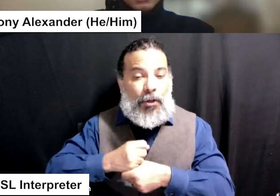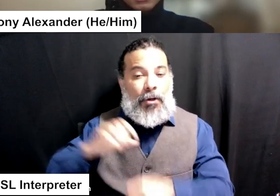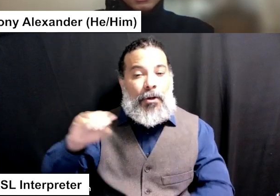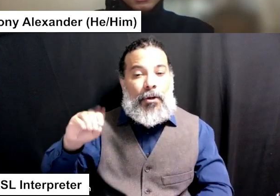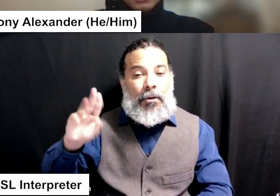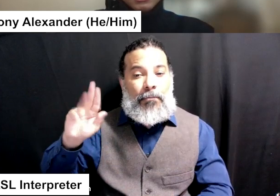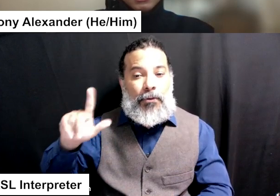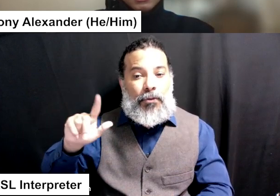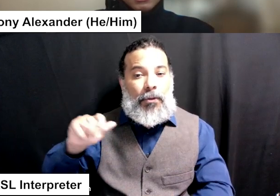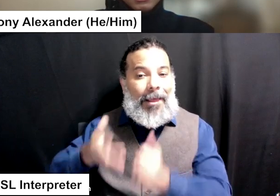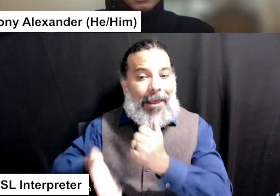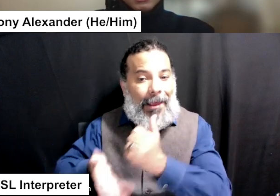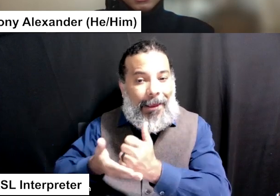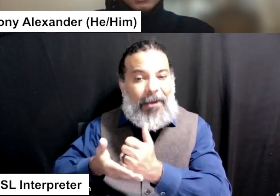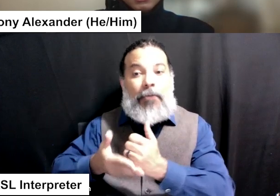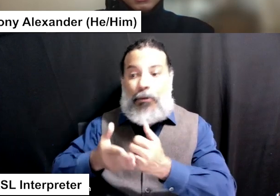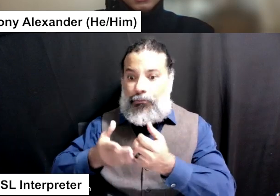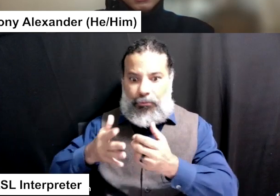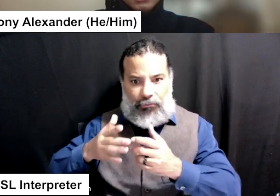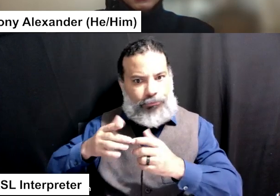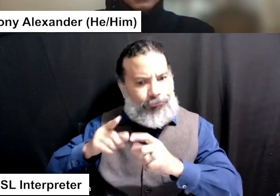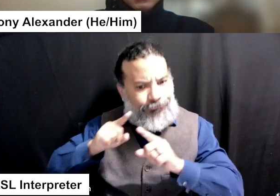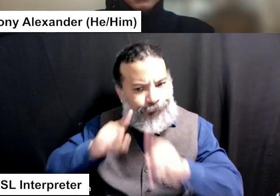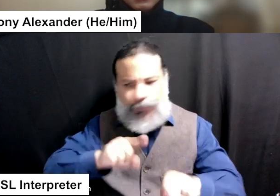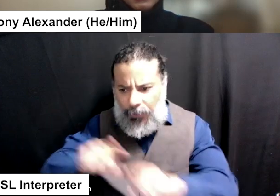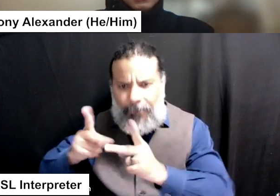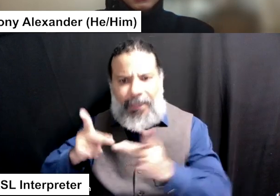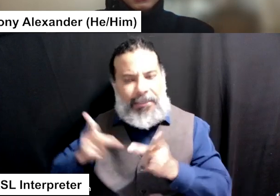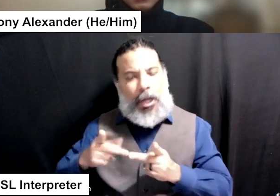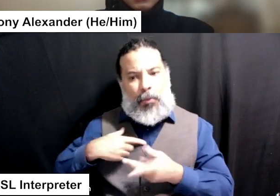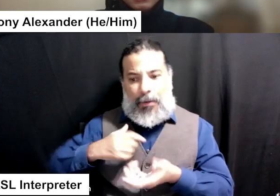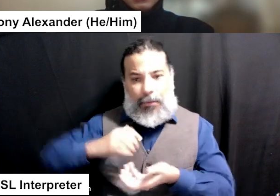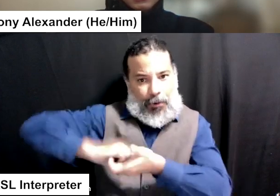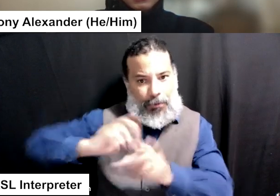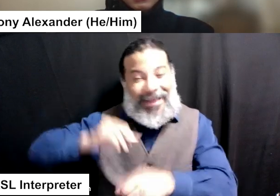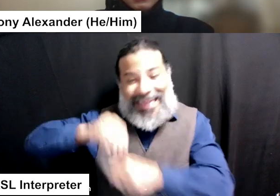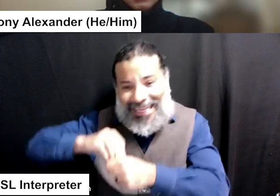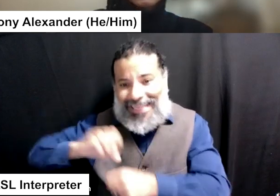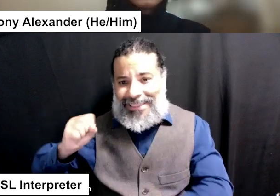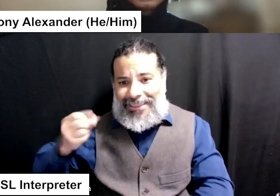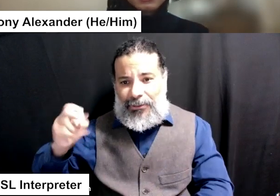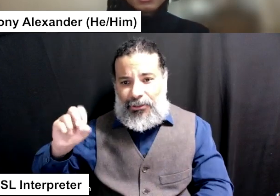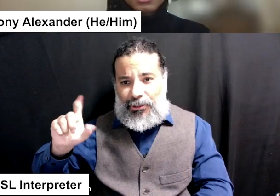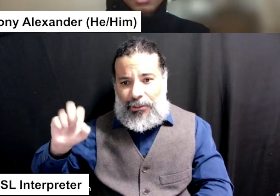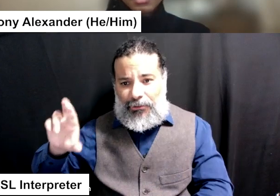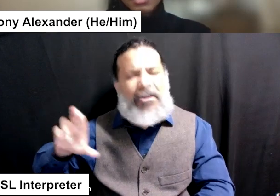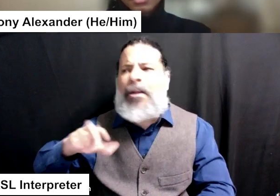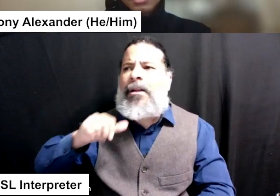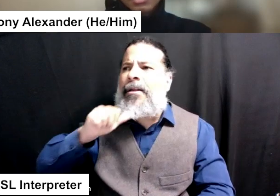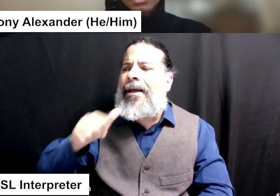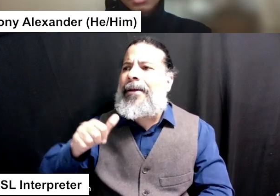were underground, we partnered with folks in the shelters, not necessarily the